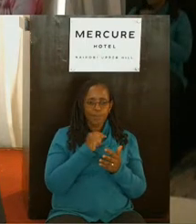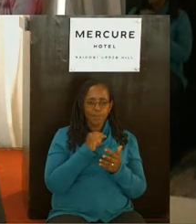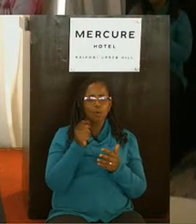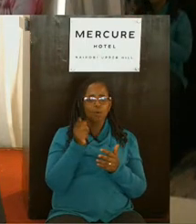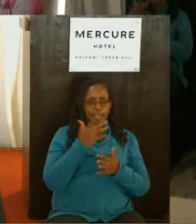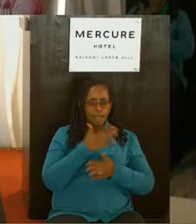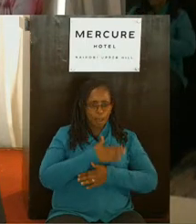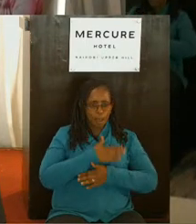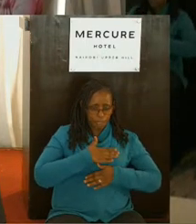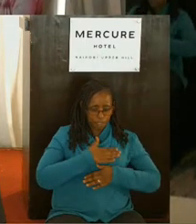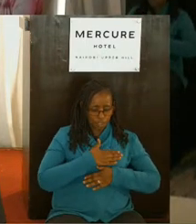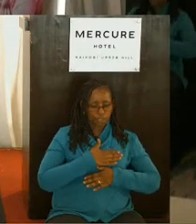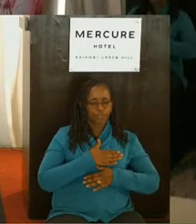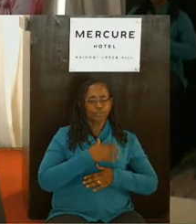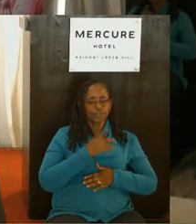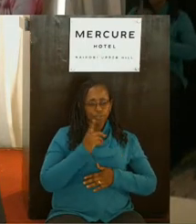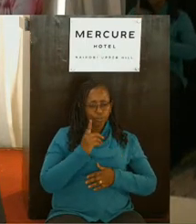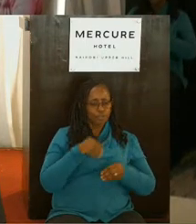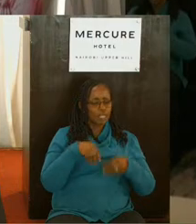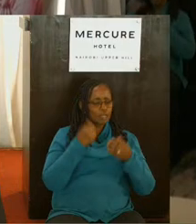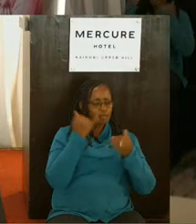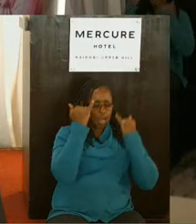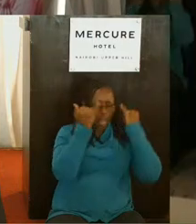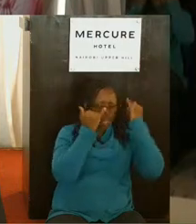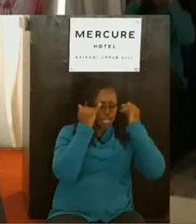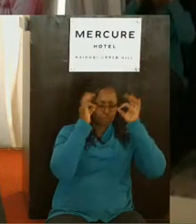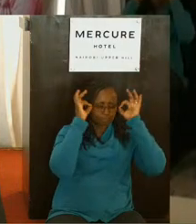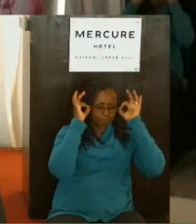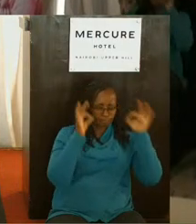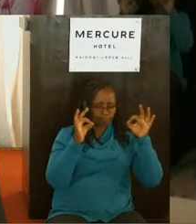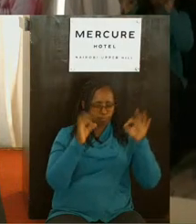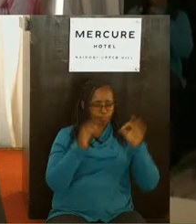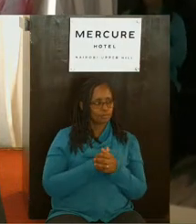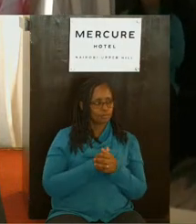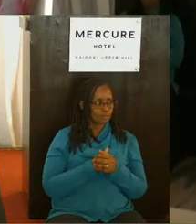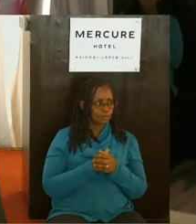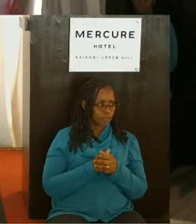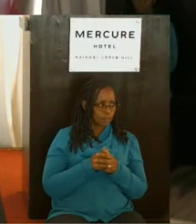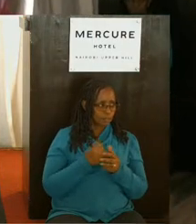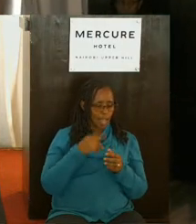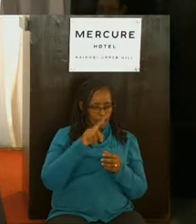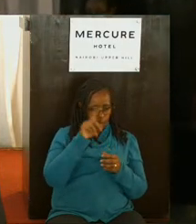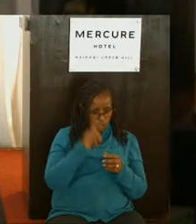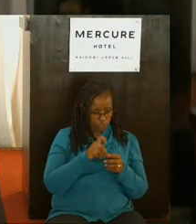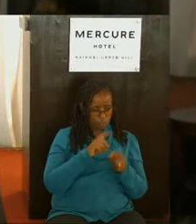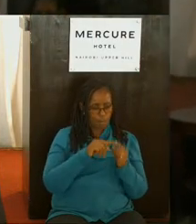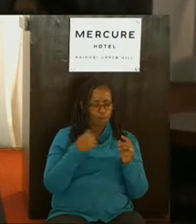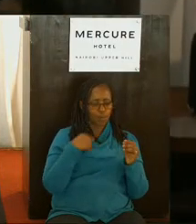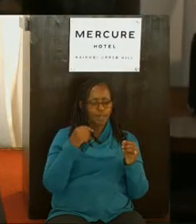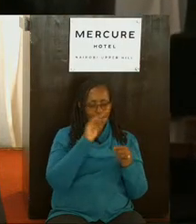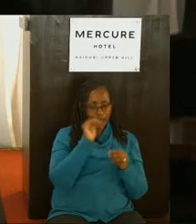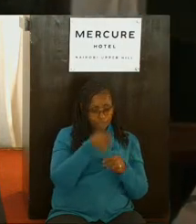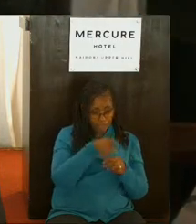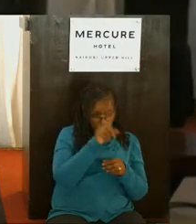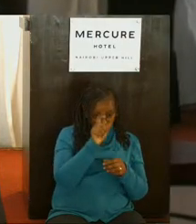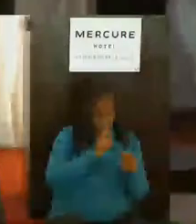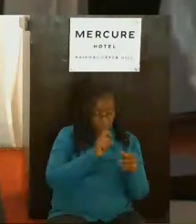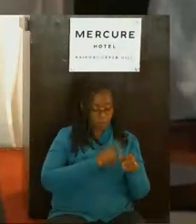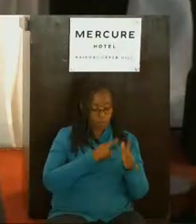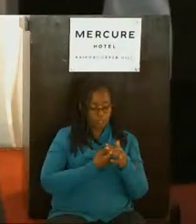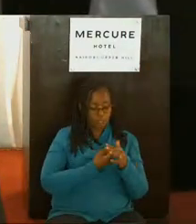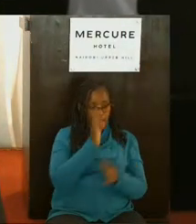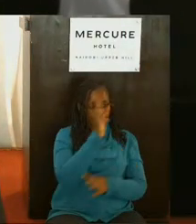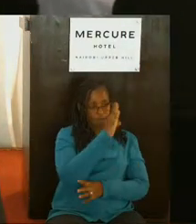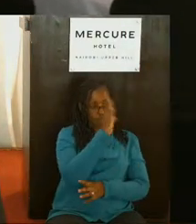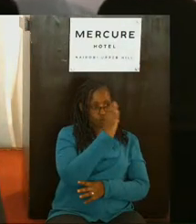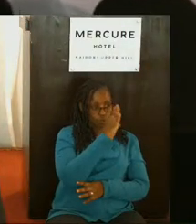appreciate you for the great insights that you've given to us I have a question but I'll ask it when we start our afternoon session